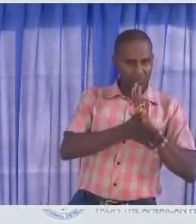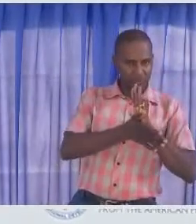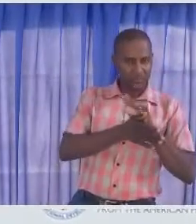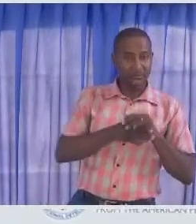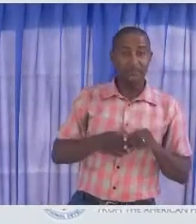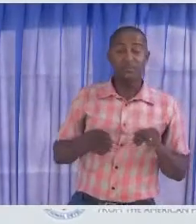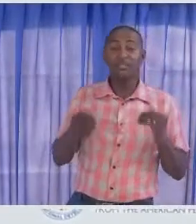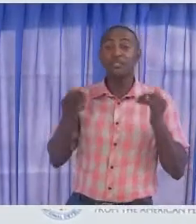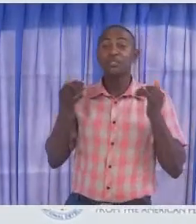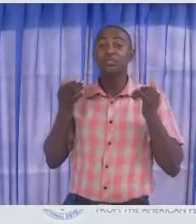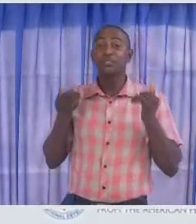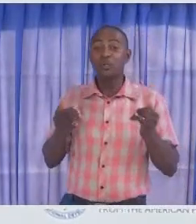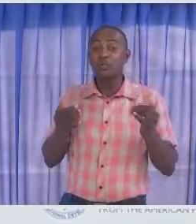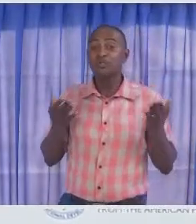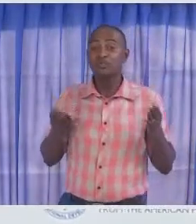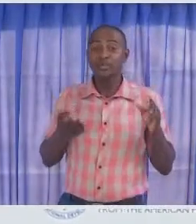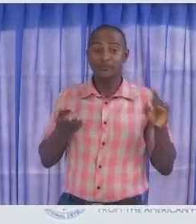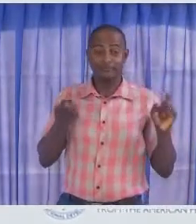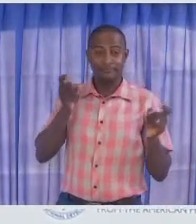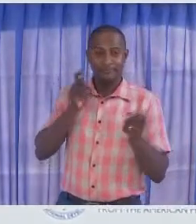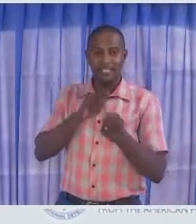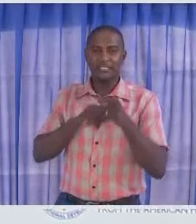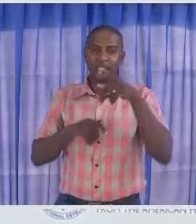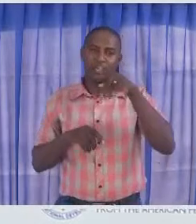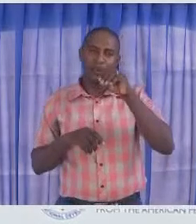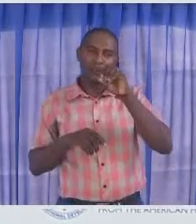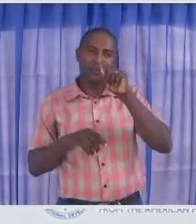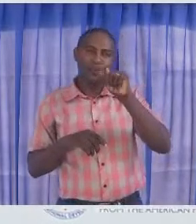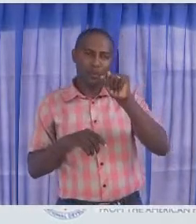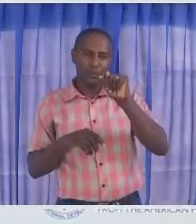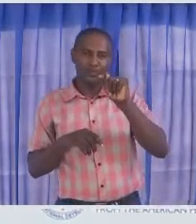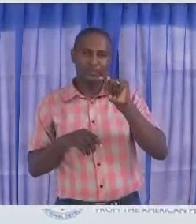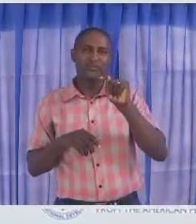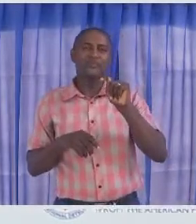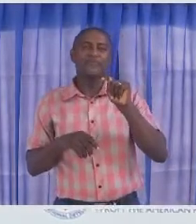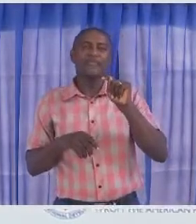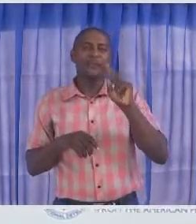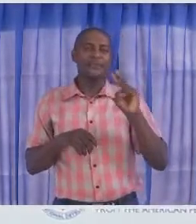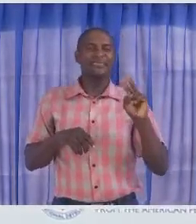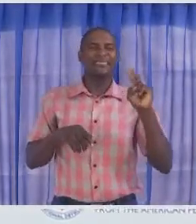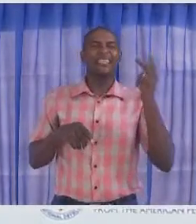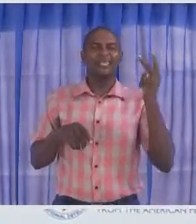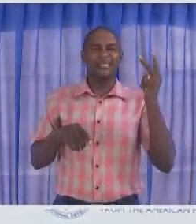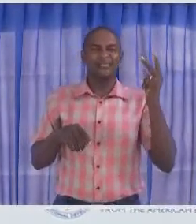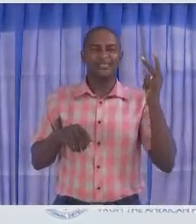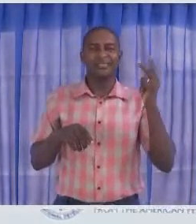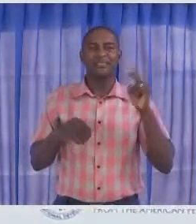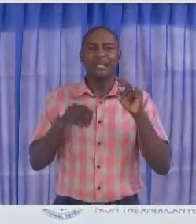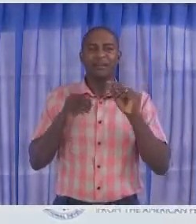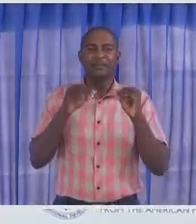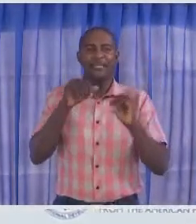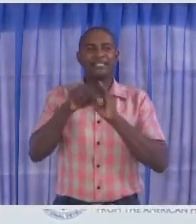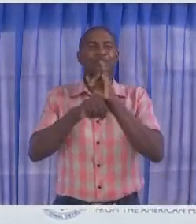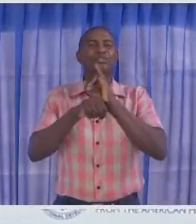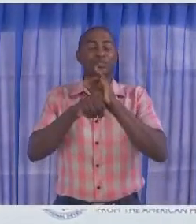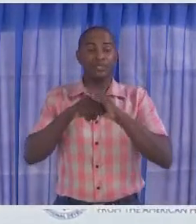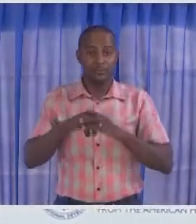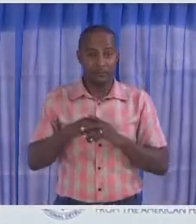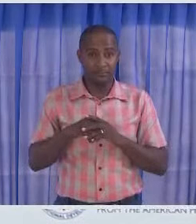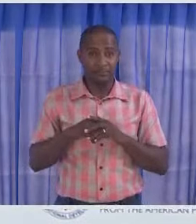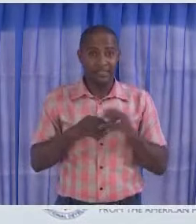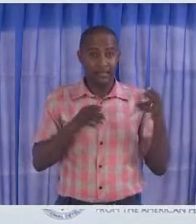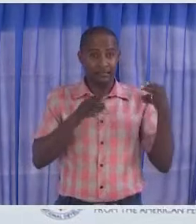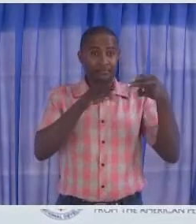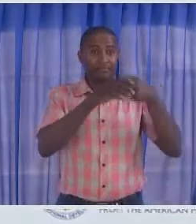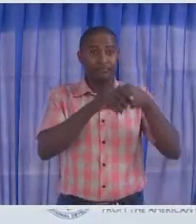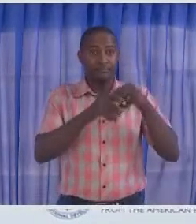is now a post-secondary institution. And this came about as a part of the Ministry of